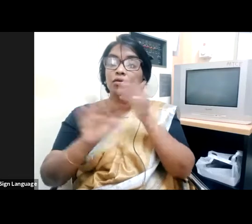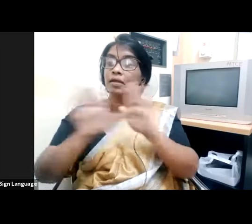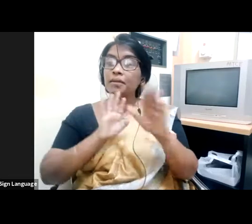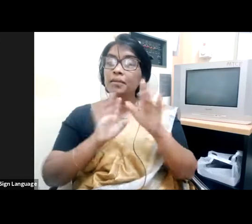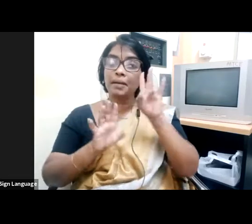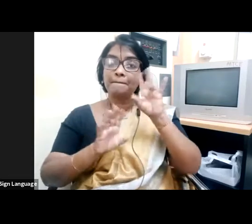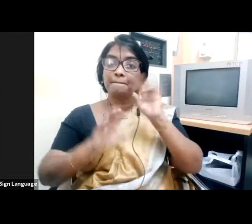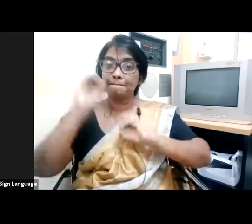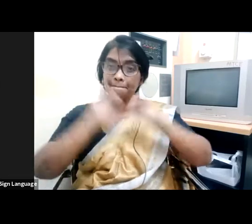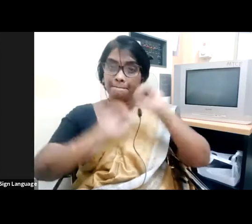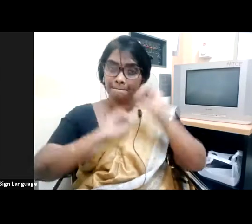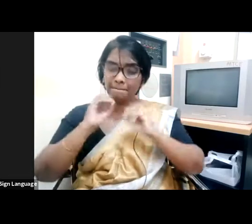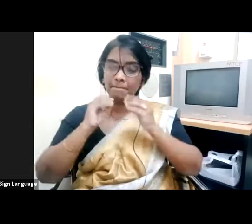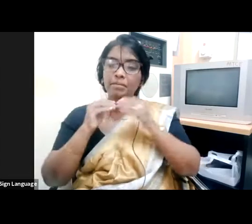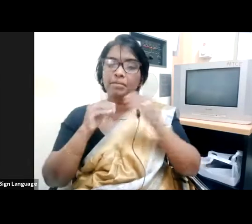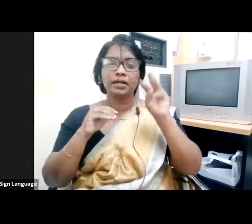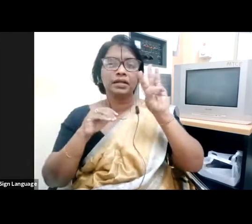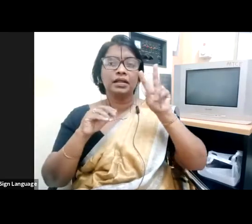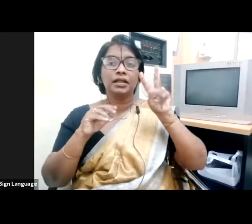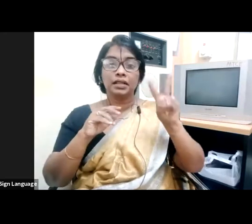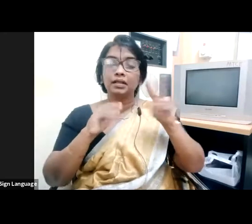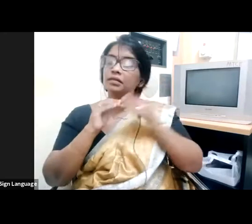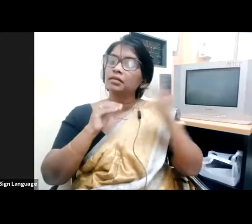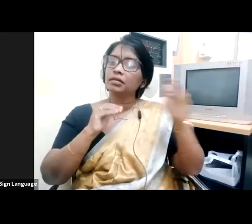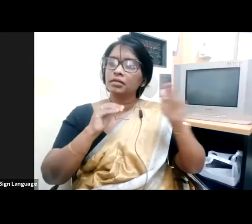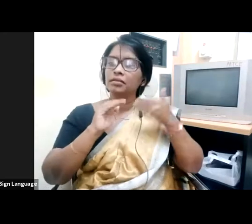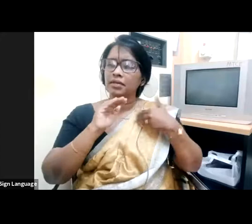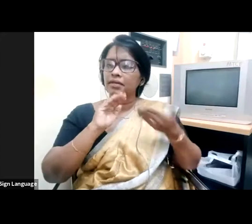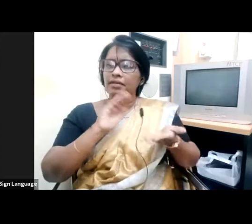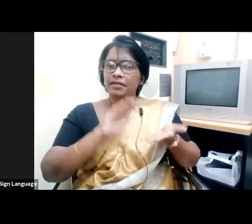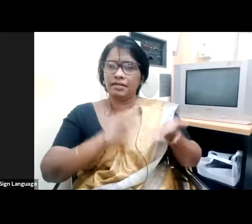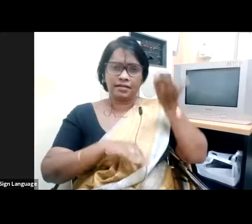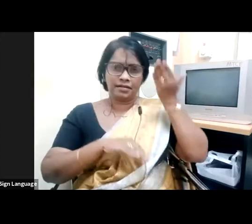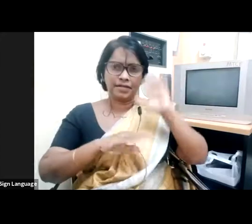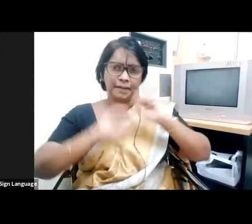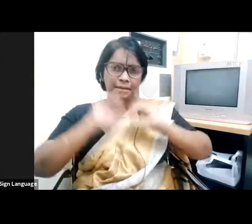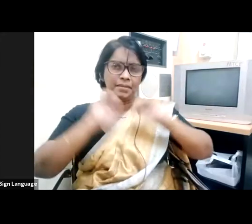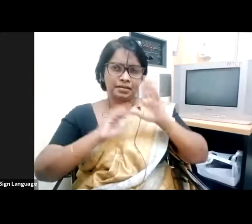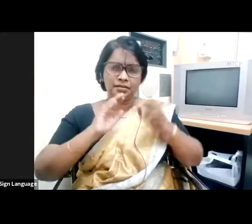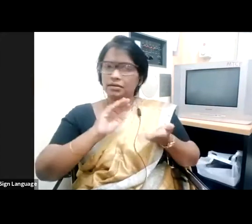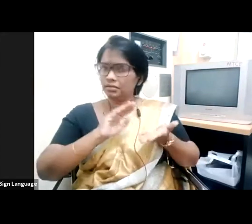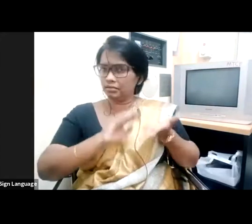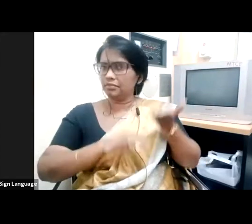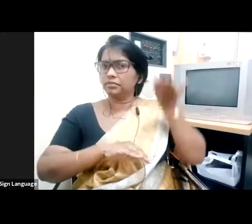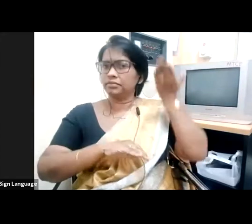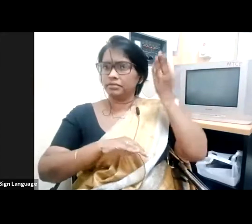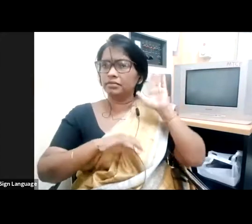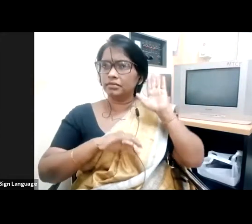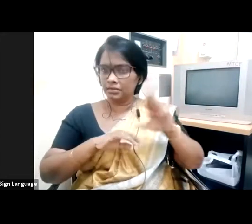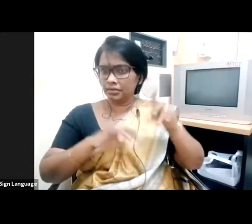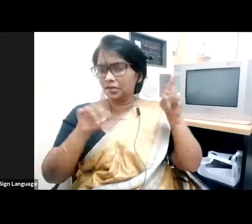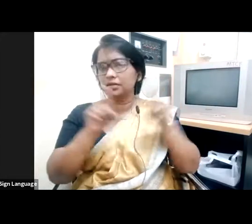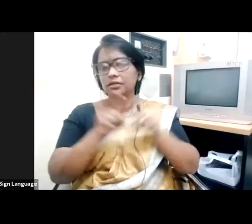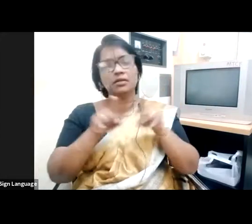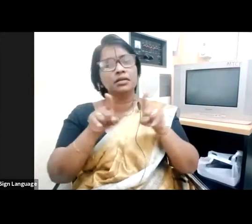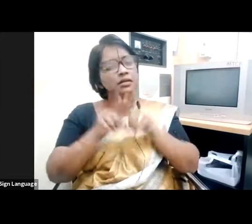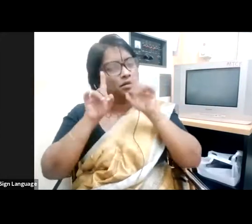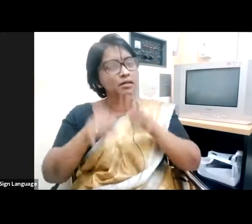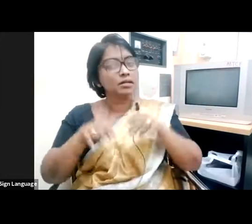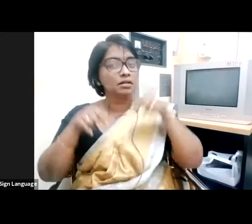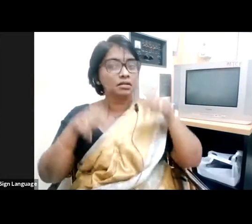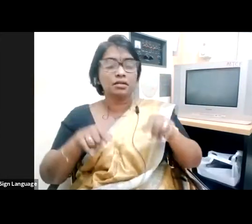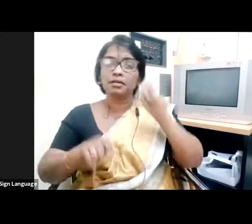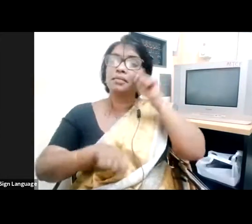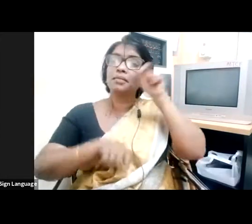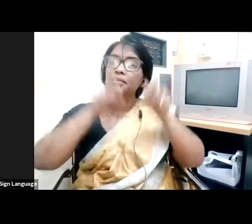Another 82% of the population are on a monthly basis interacting with the financial system. The business today